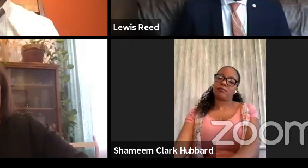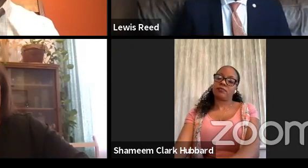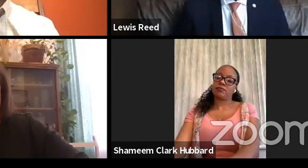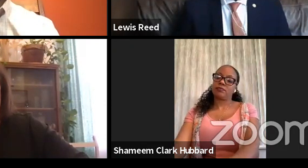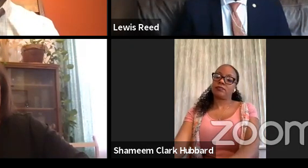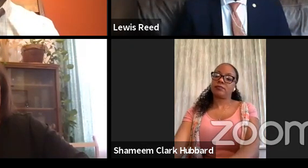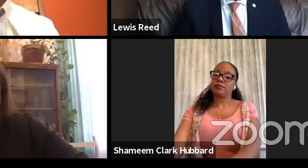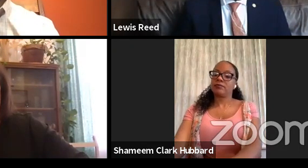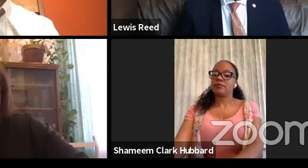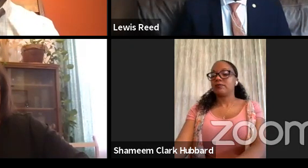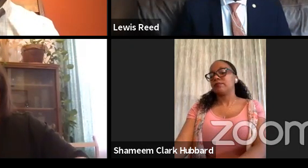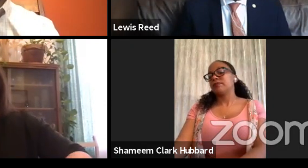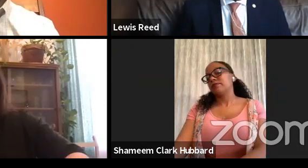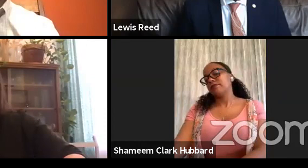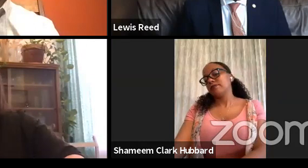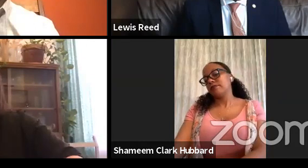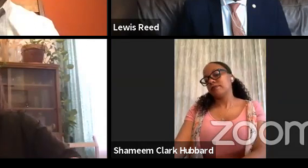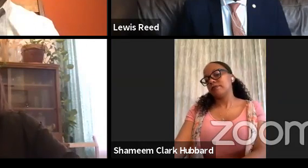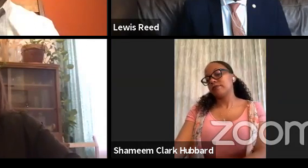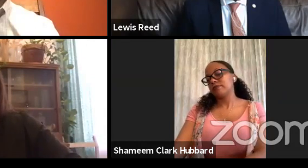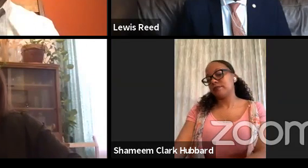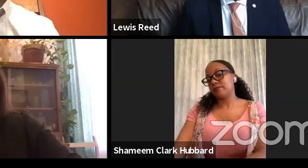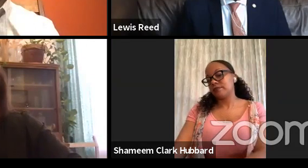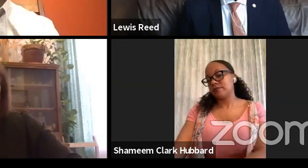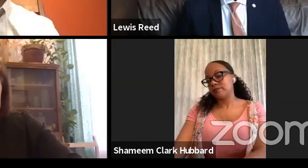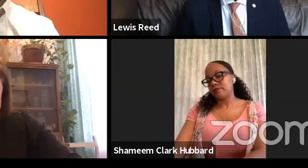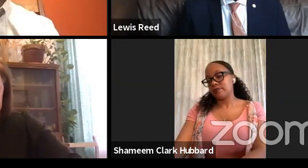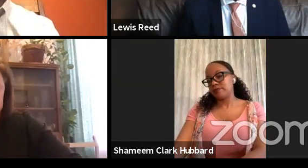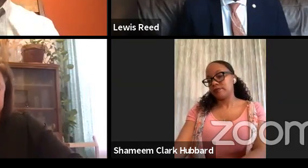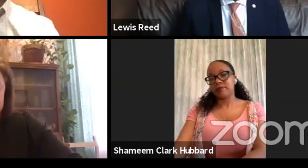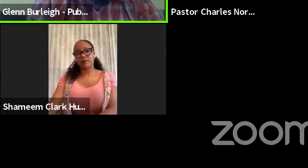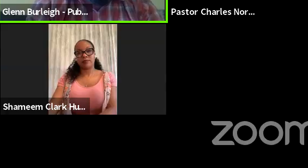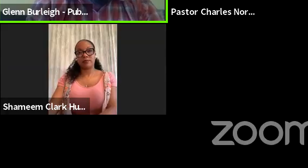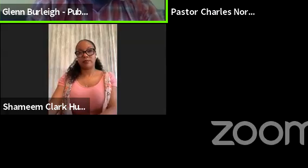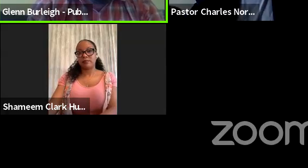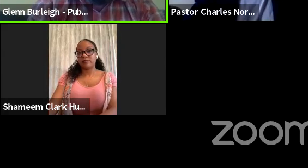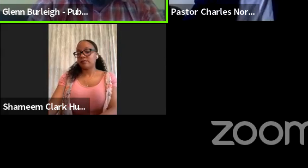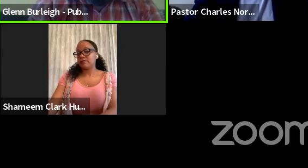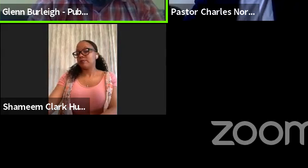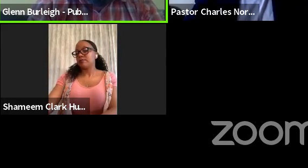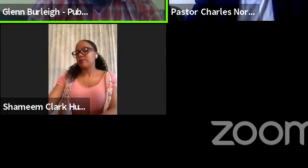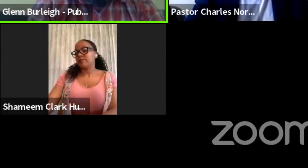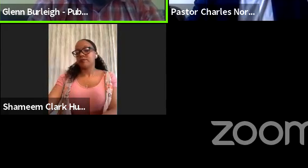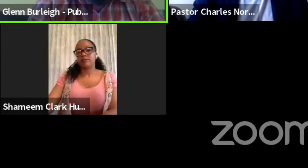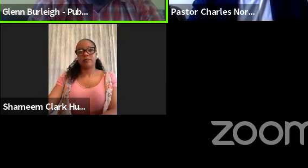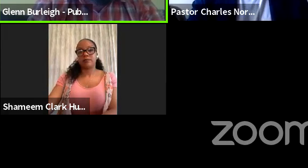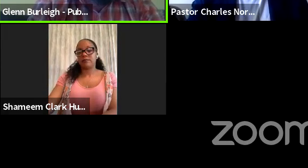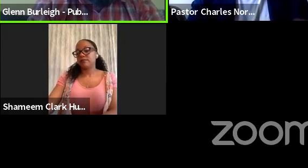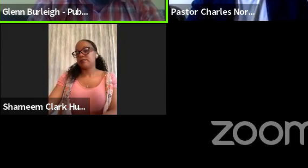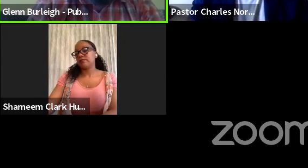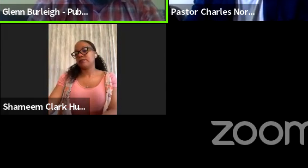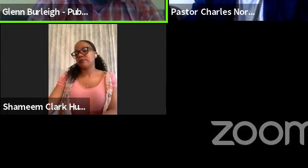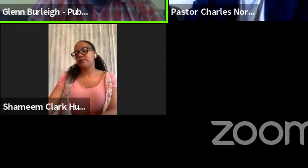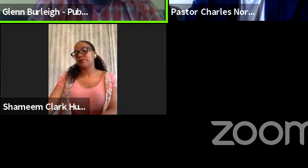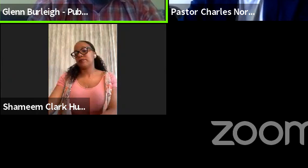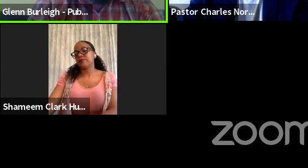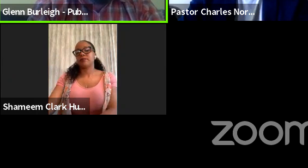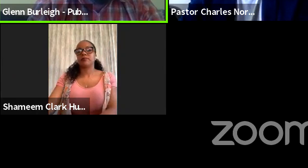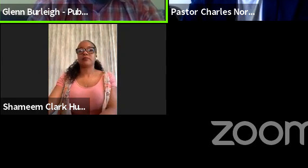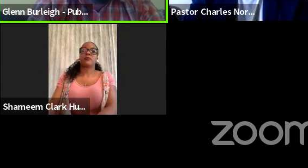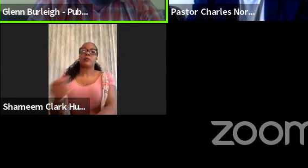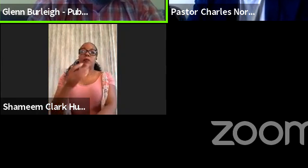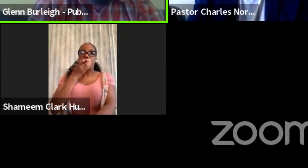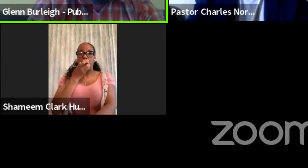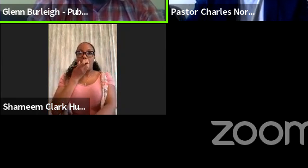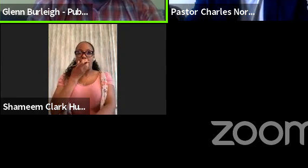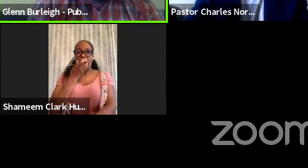work to make them mandatory. There's a lot of talk about money going to help people to stop them from getting evicted